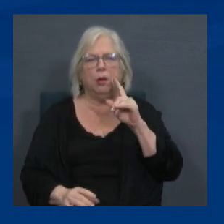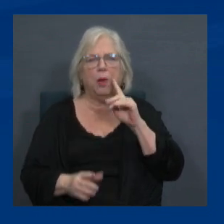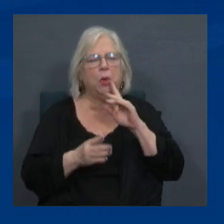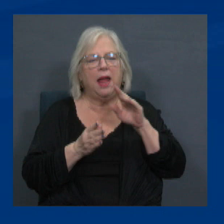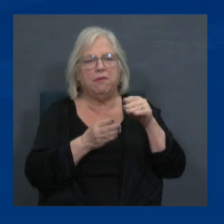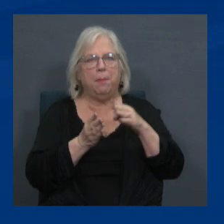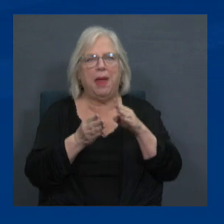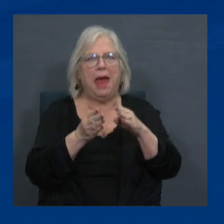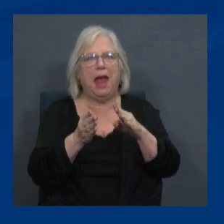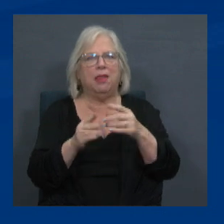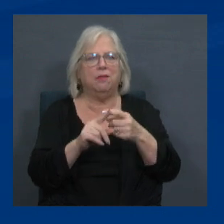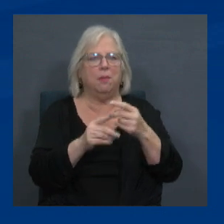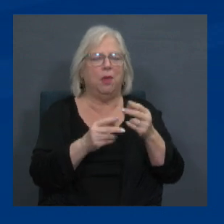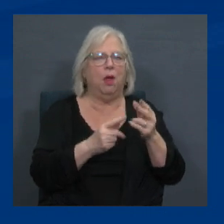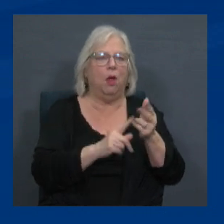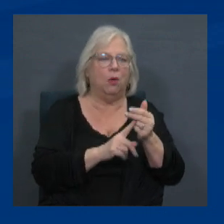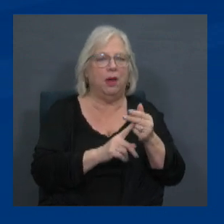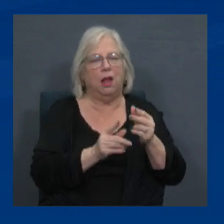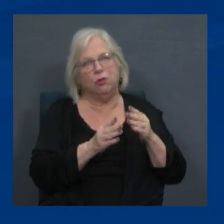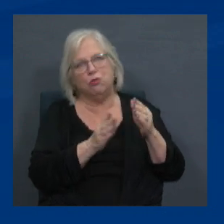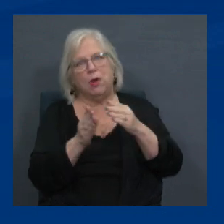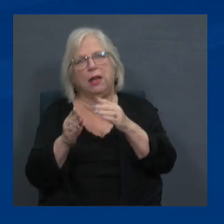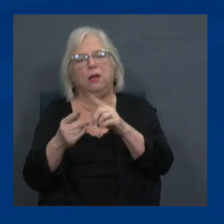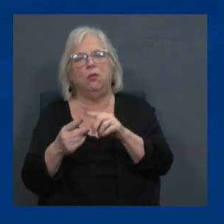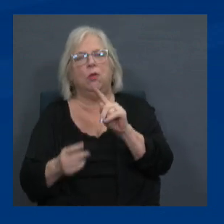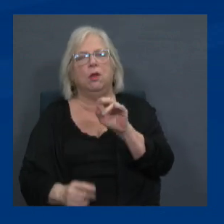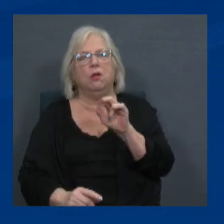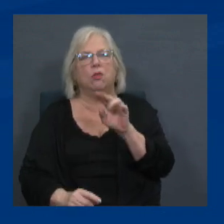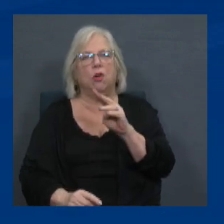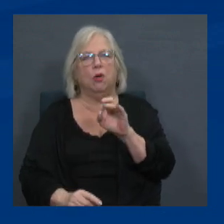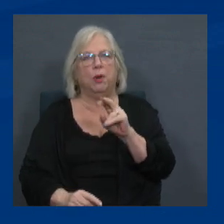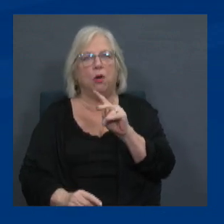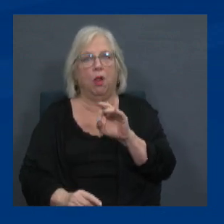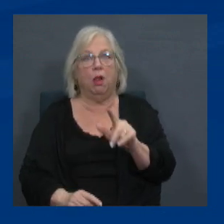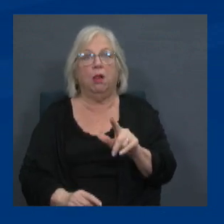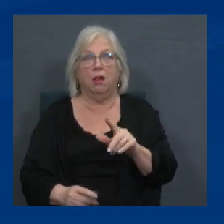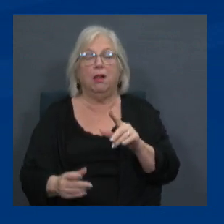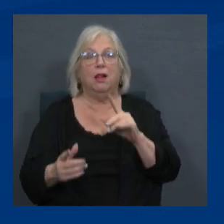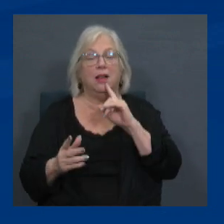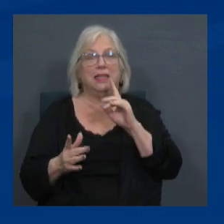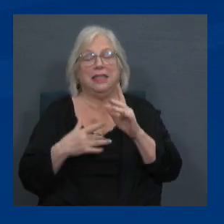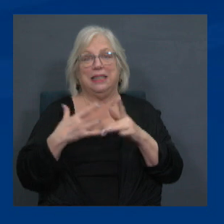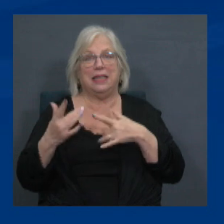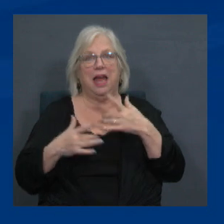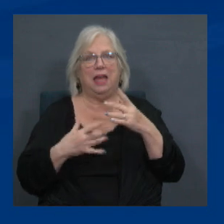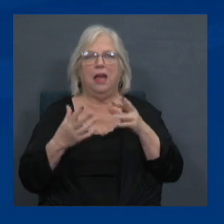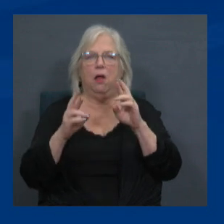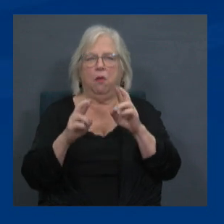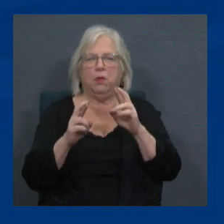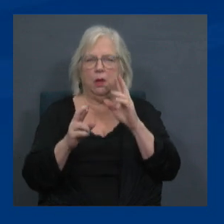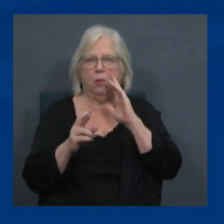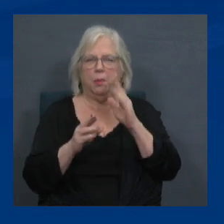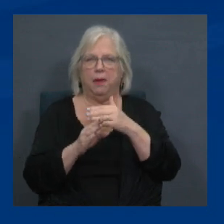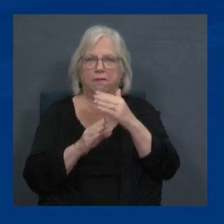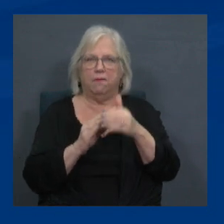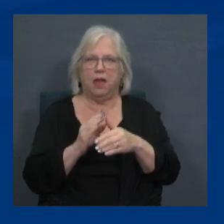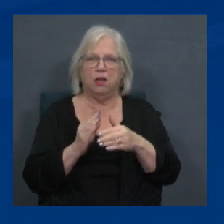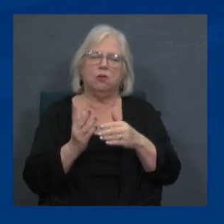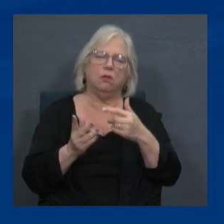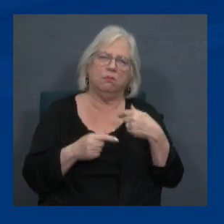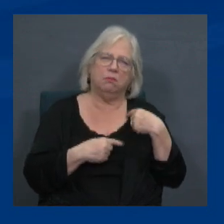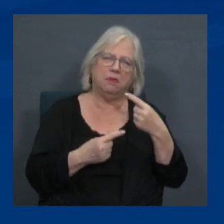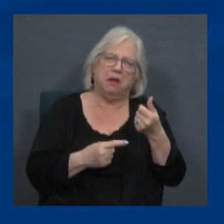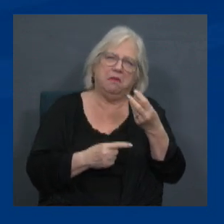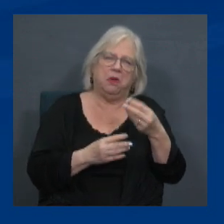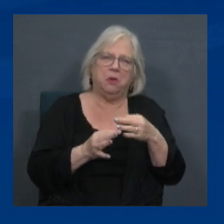the terminal. So it's going to be exciting. It's hopefully will be completed. We've had a couple of delays,